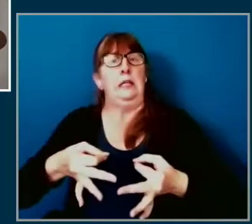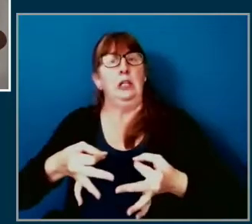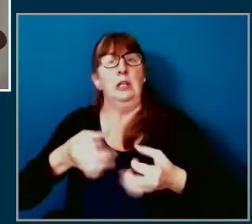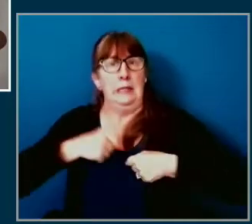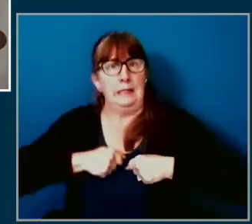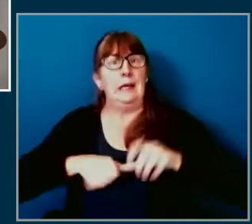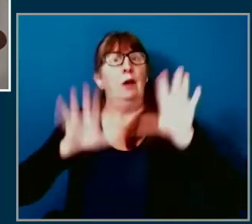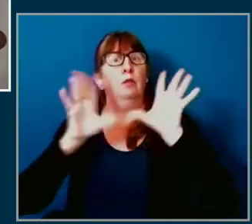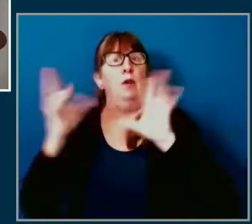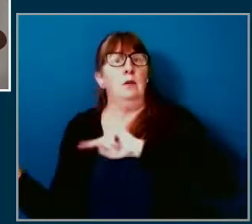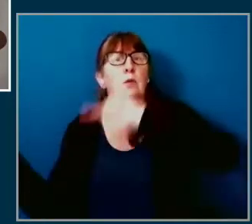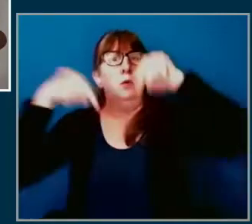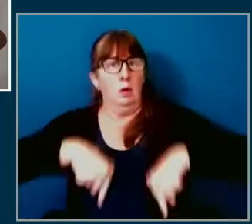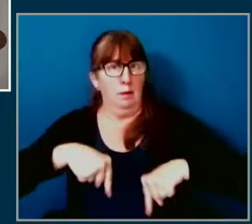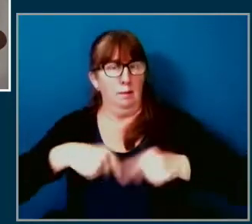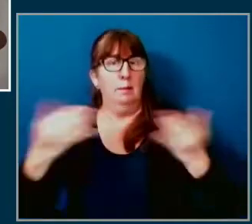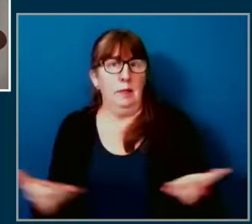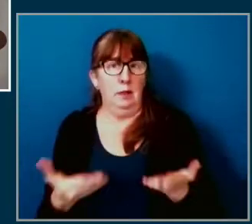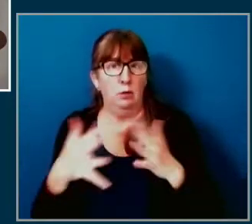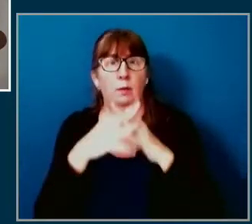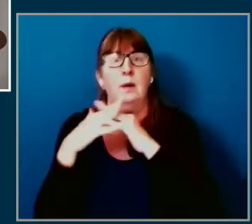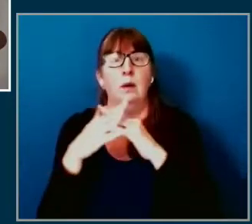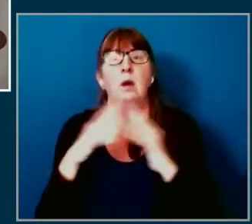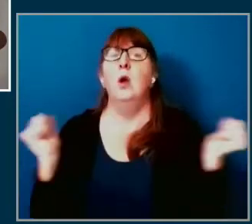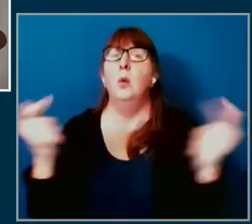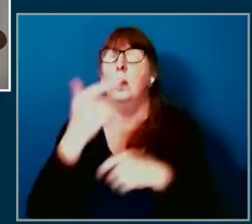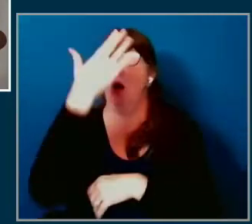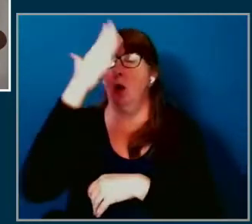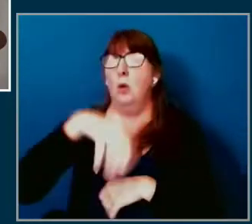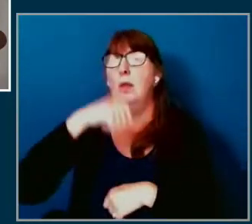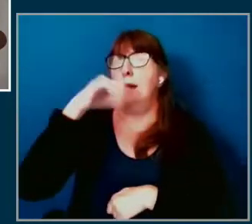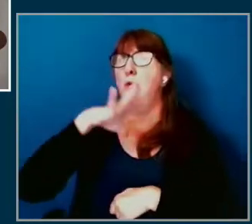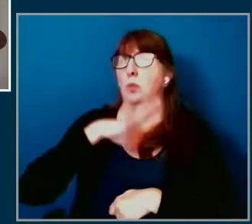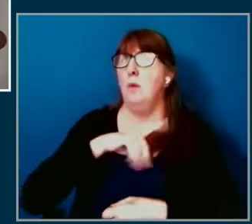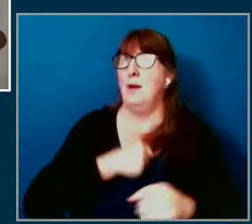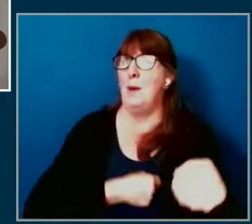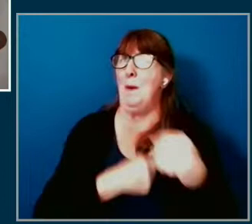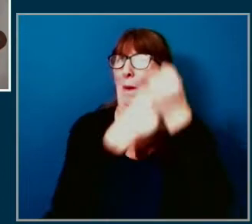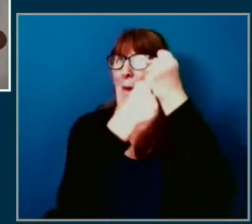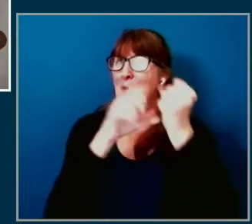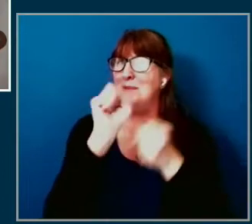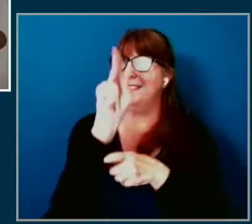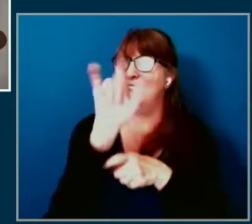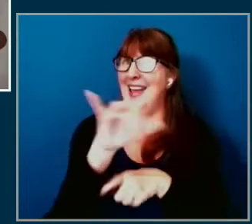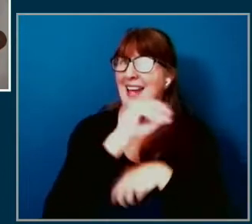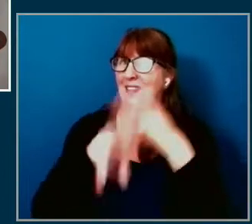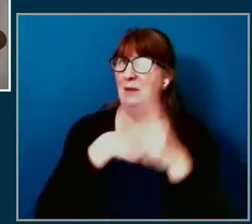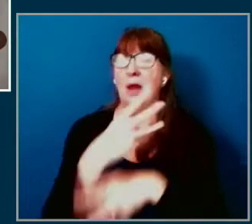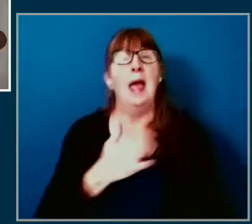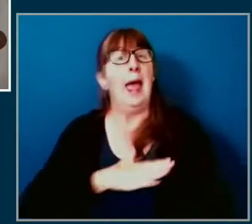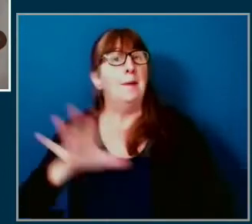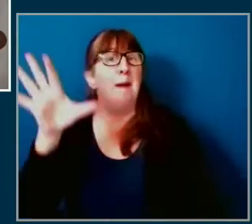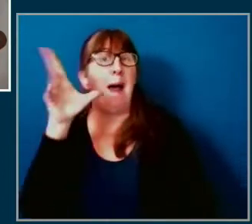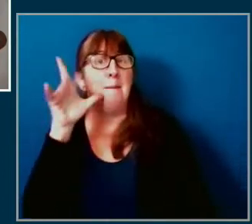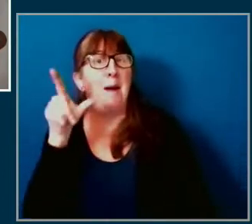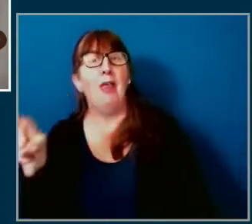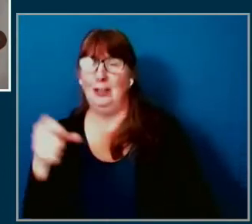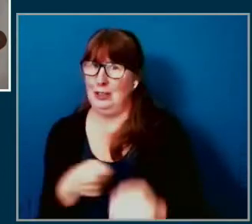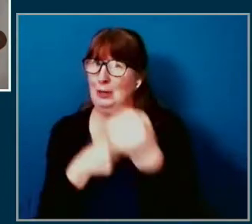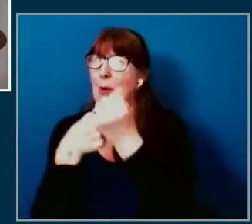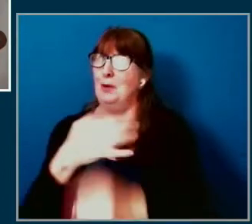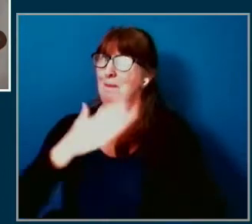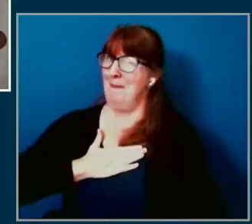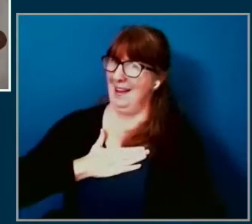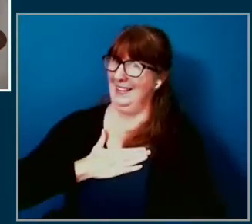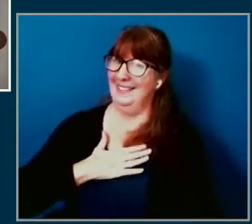Now, we all know that it's women who hold up the sky and the world, and my mother, Dolores, definitely holds up mine. But today I